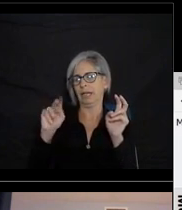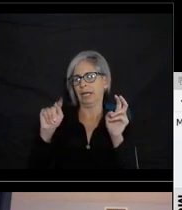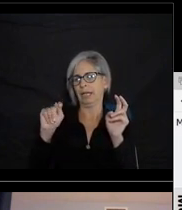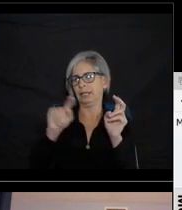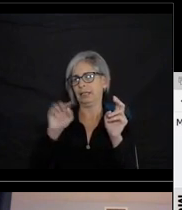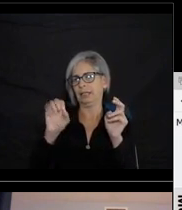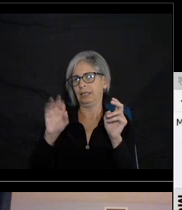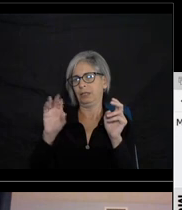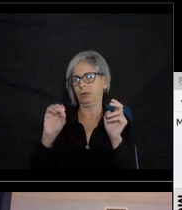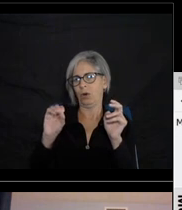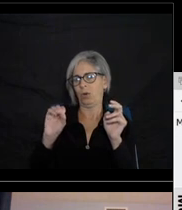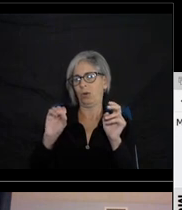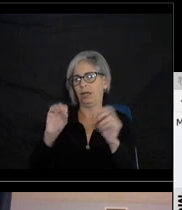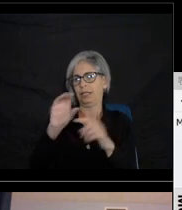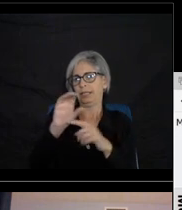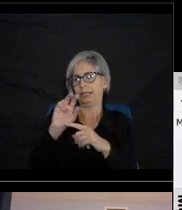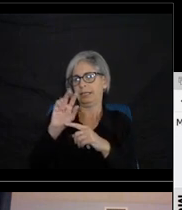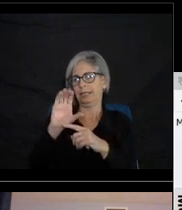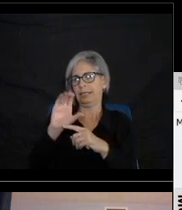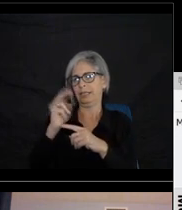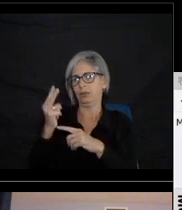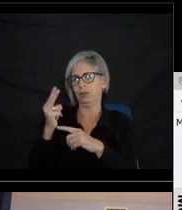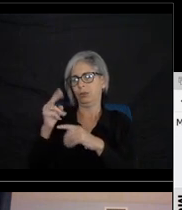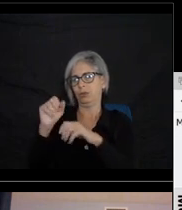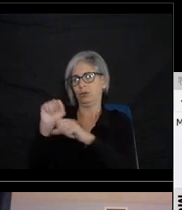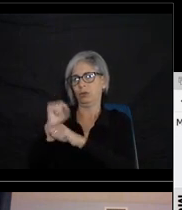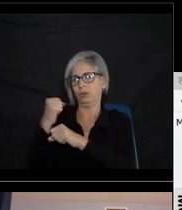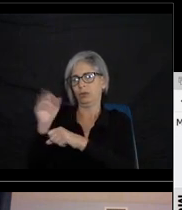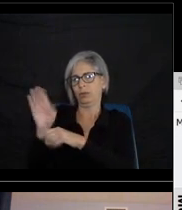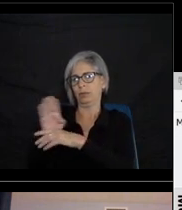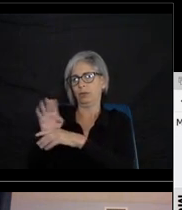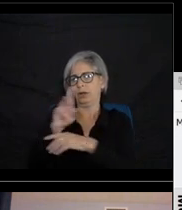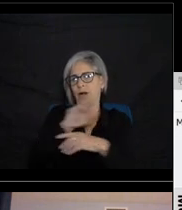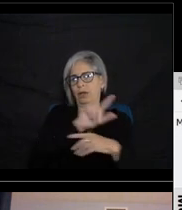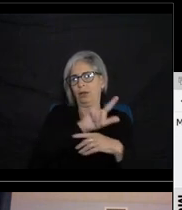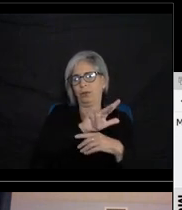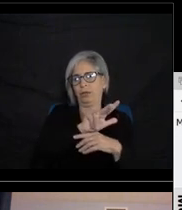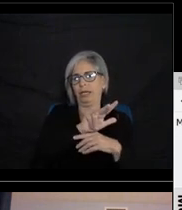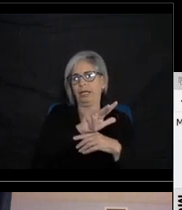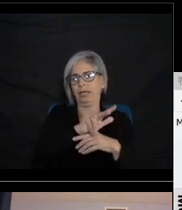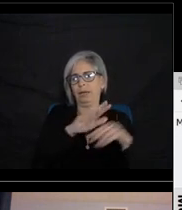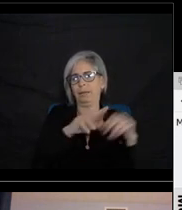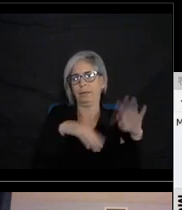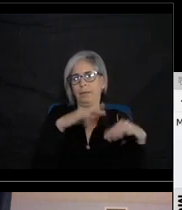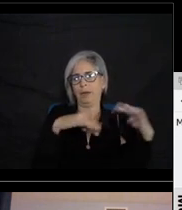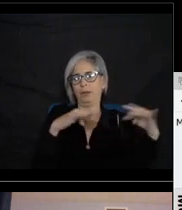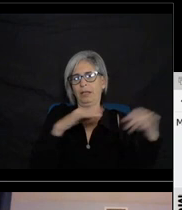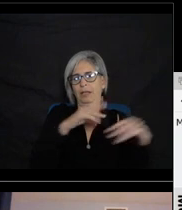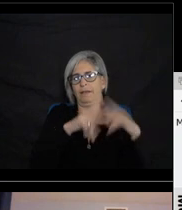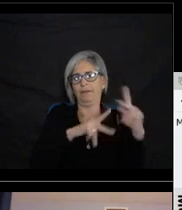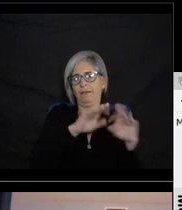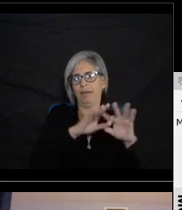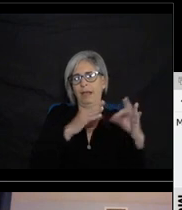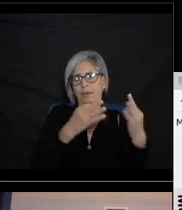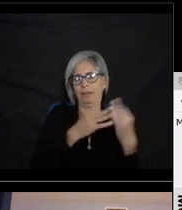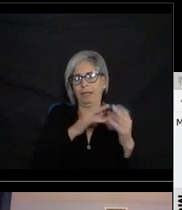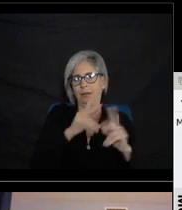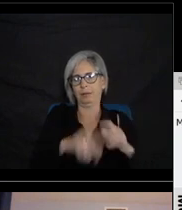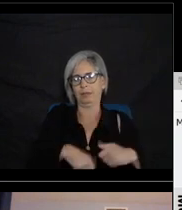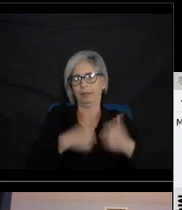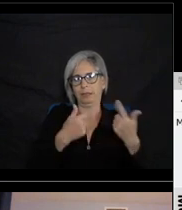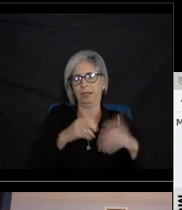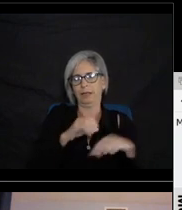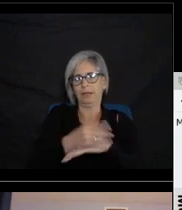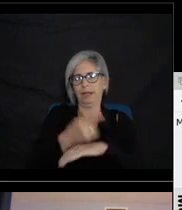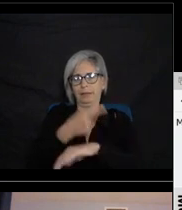Residential from C2 neighborhood commercial to R3 multifamily residential, providing for conflict severability and an effective